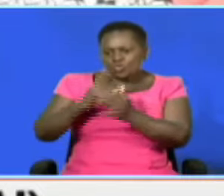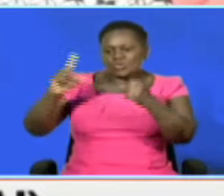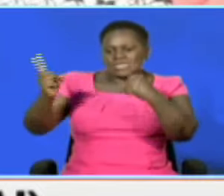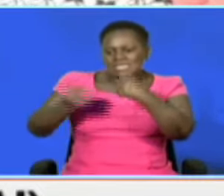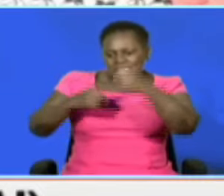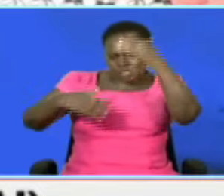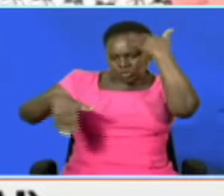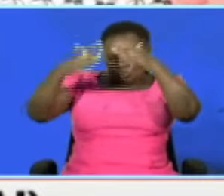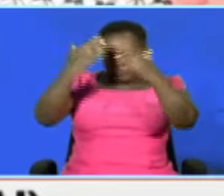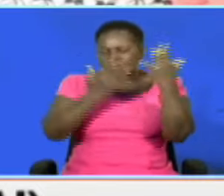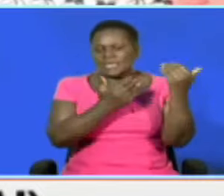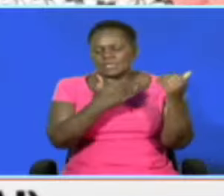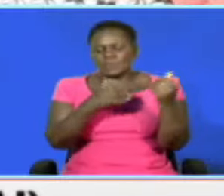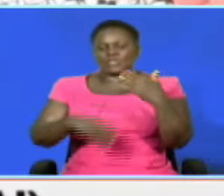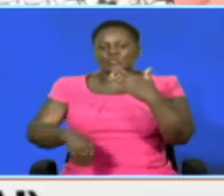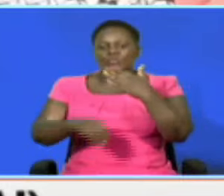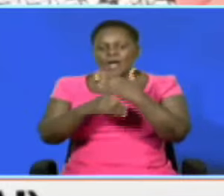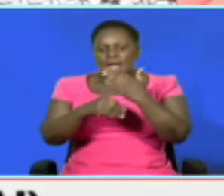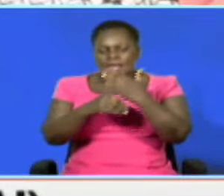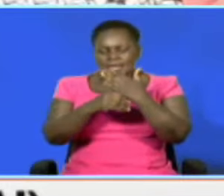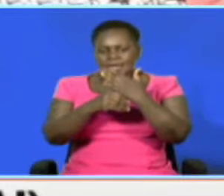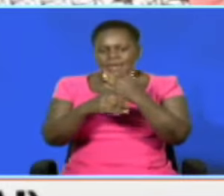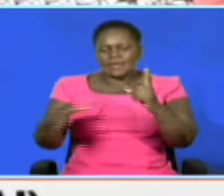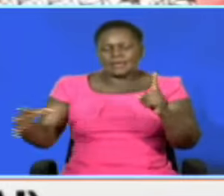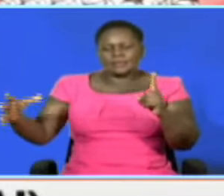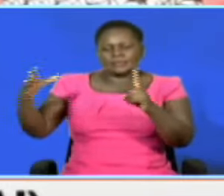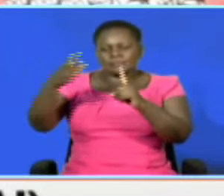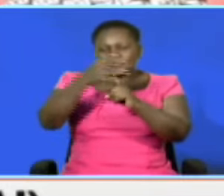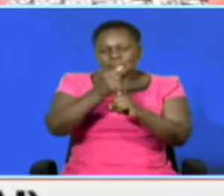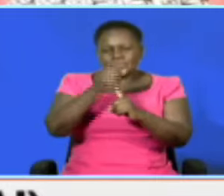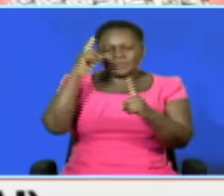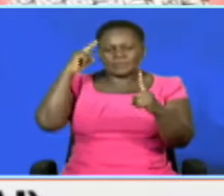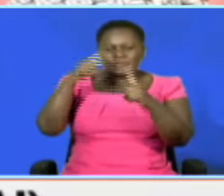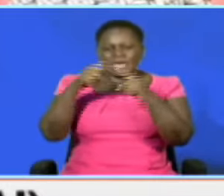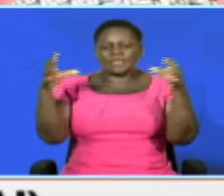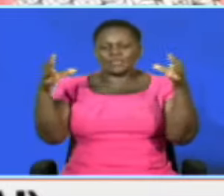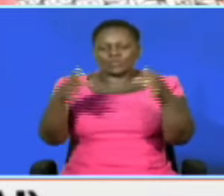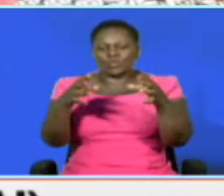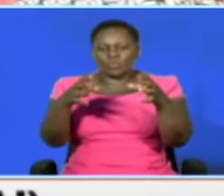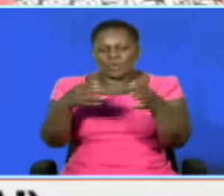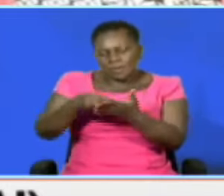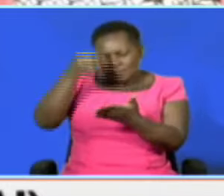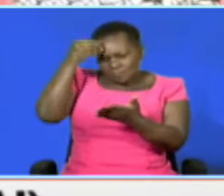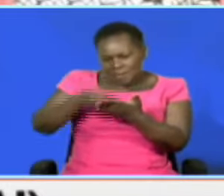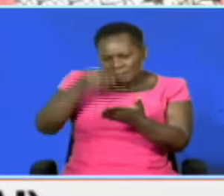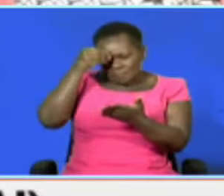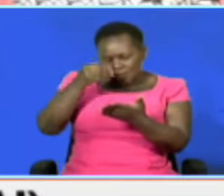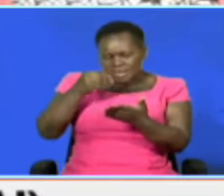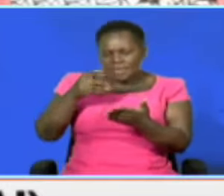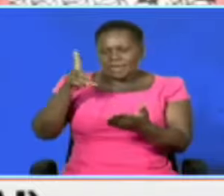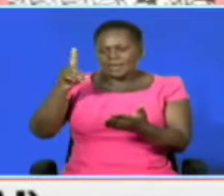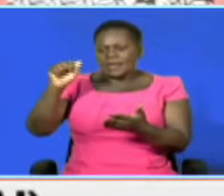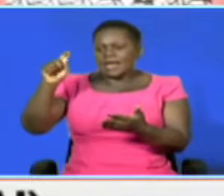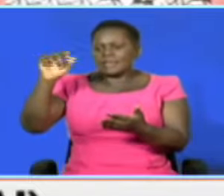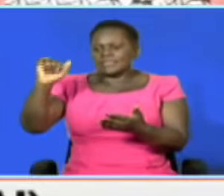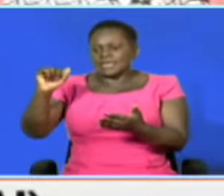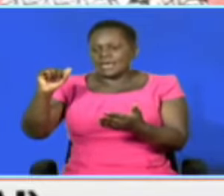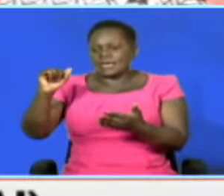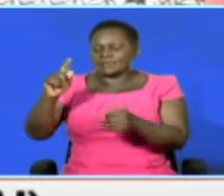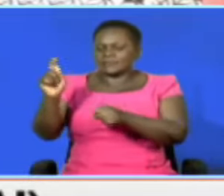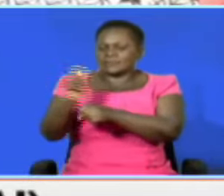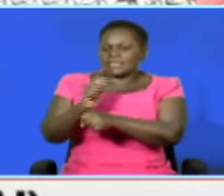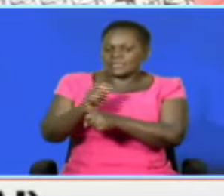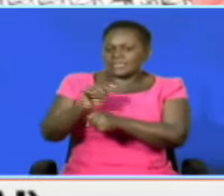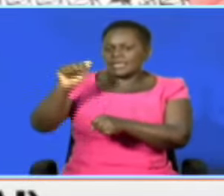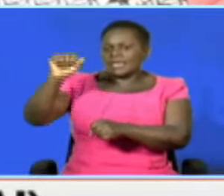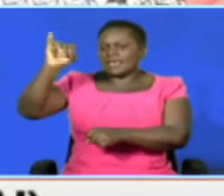looking forward to really extending the reach of machine learning, data science, you know, the training.